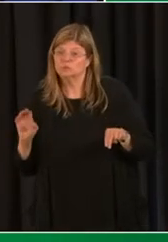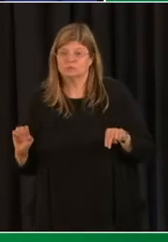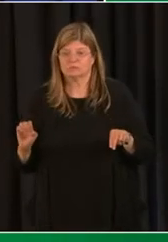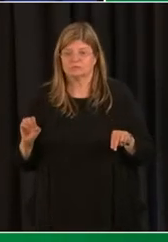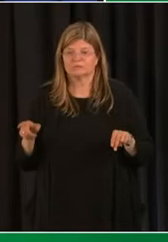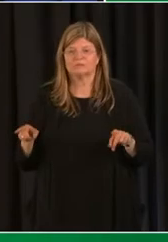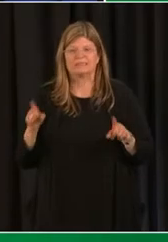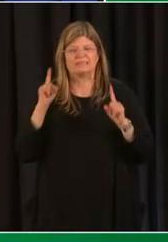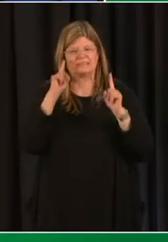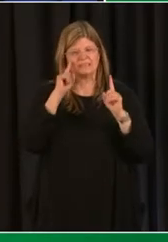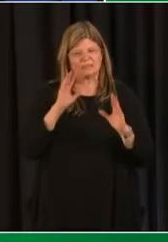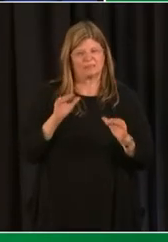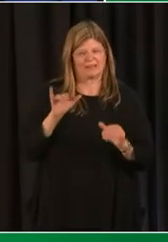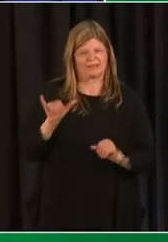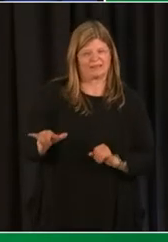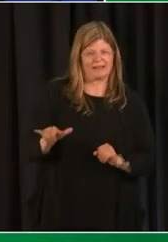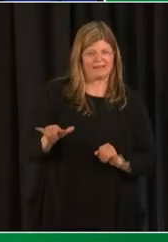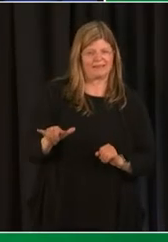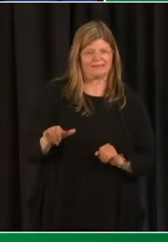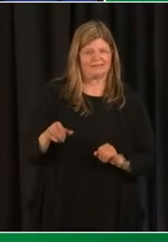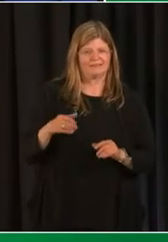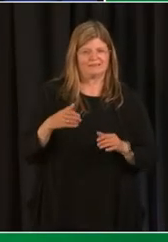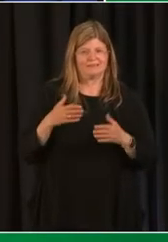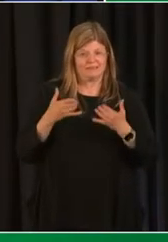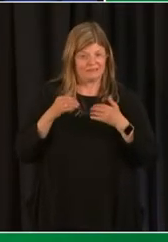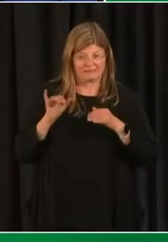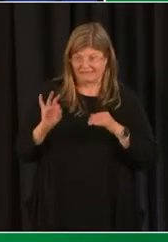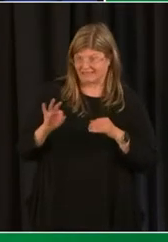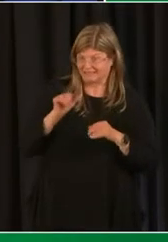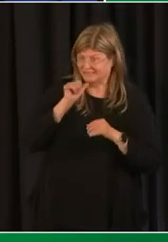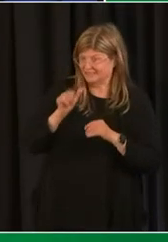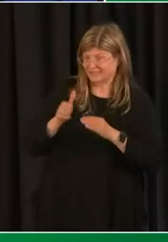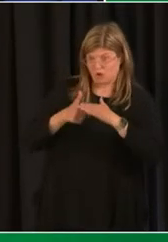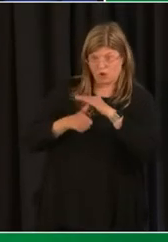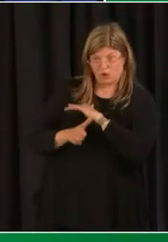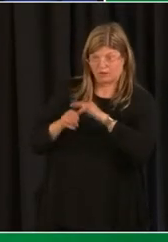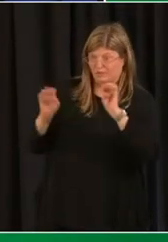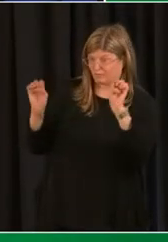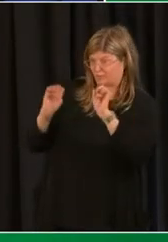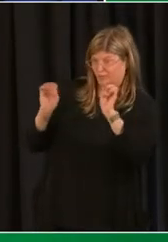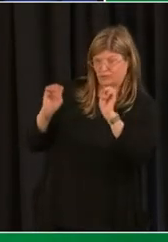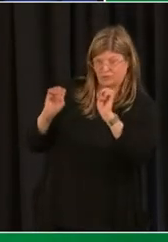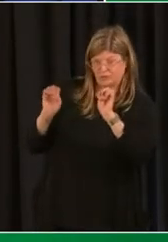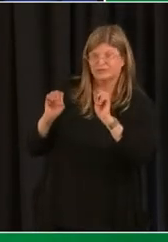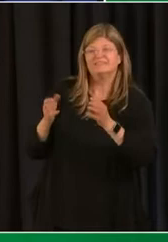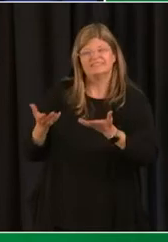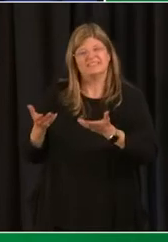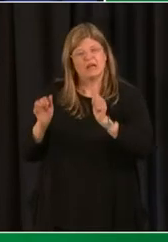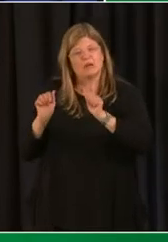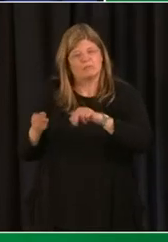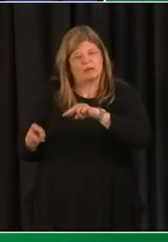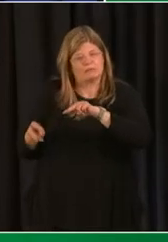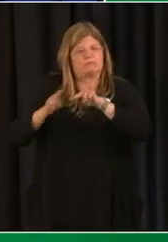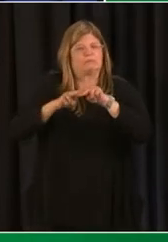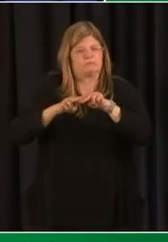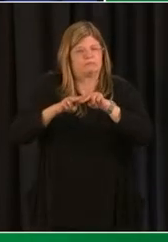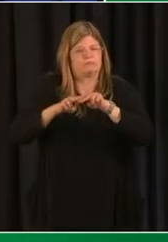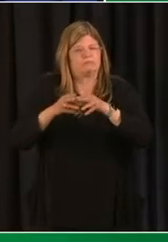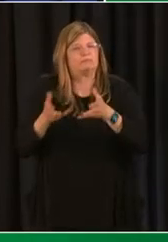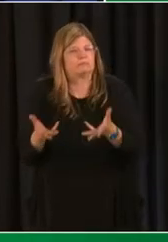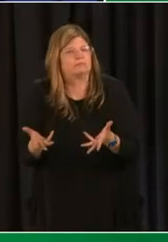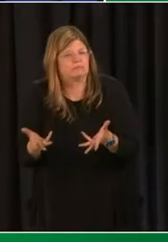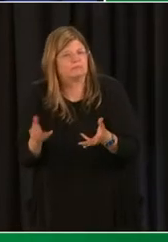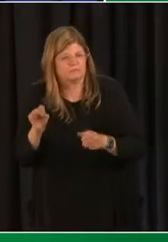can expect that if we are not still under the health emergency, that you will maybe get